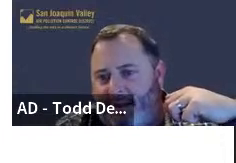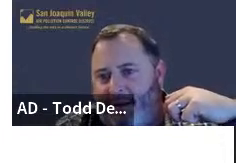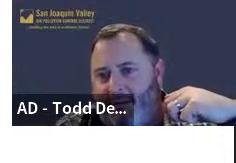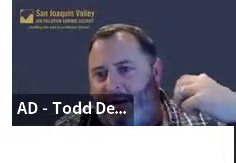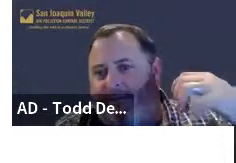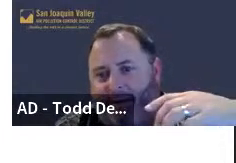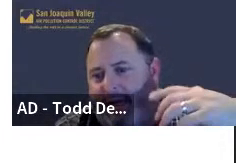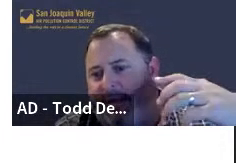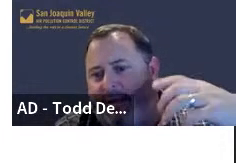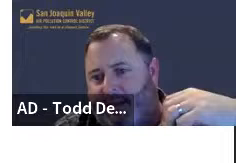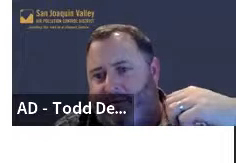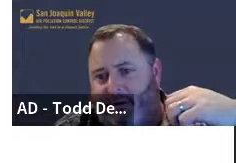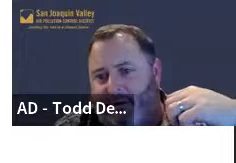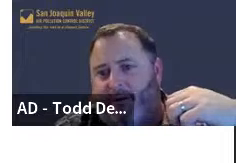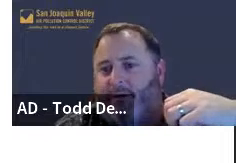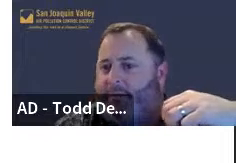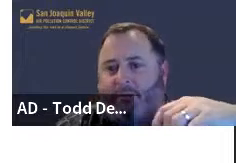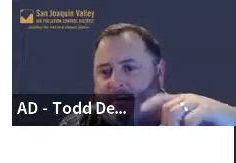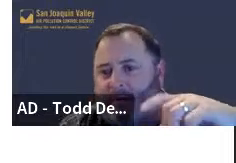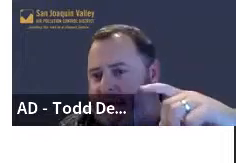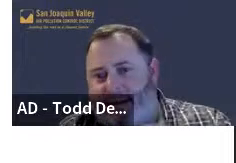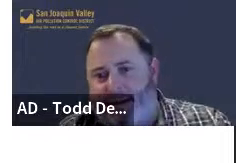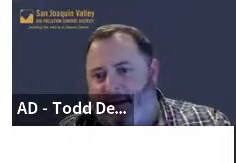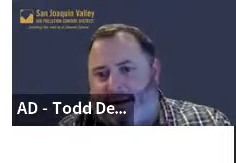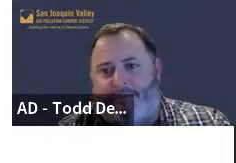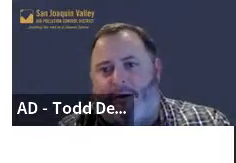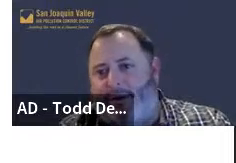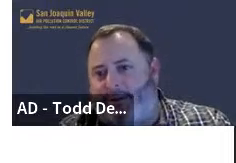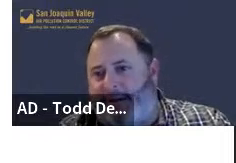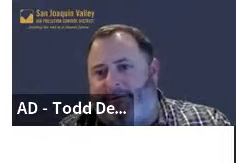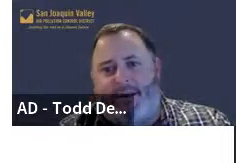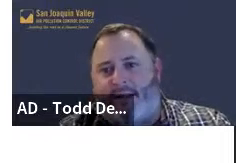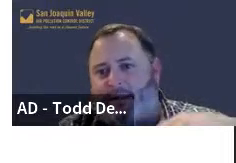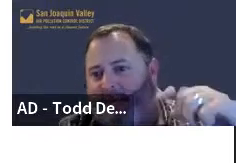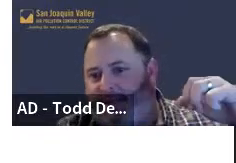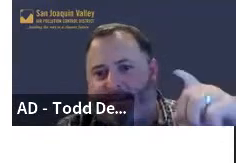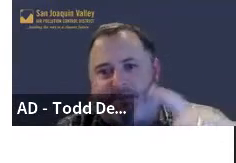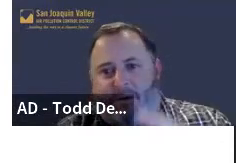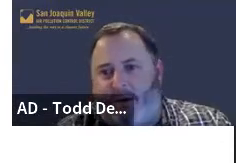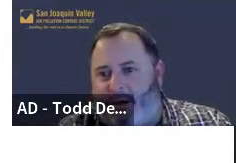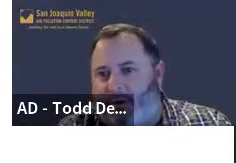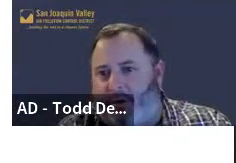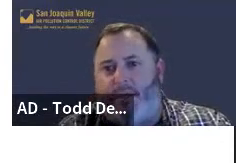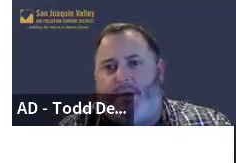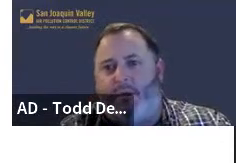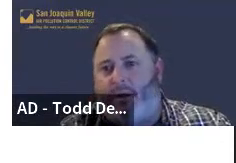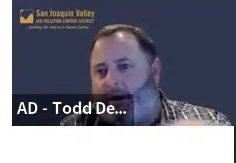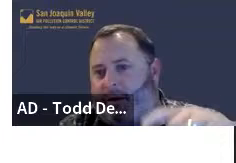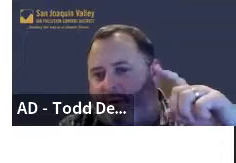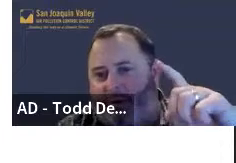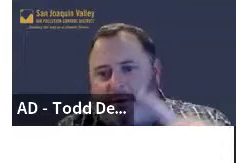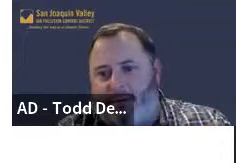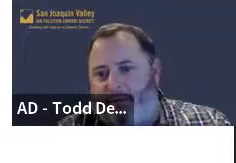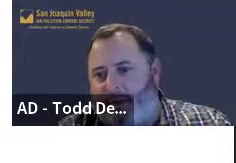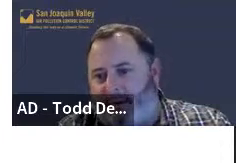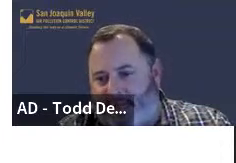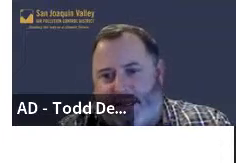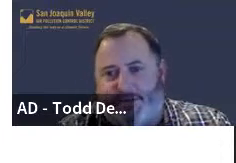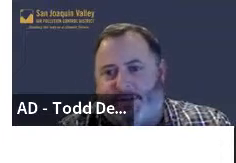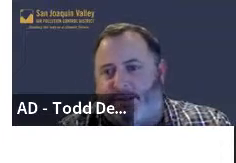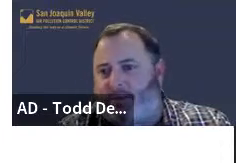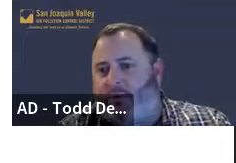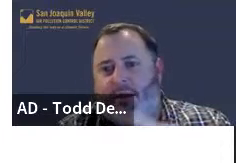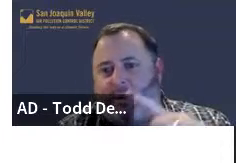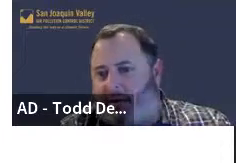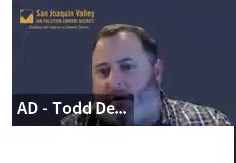sure that whatever you get is going to work for you. We'll look at how far you drive on a daily basis, whether you commute, whether you